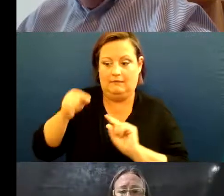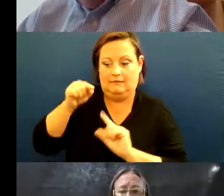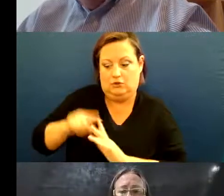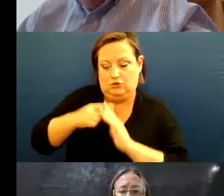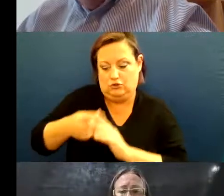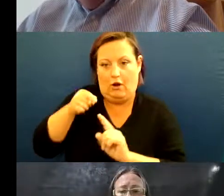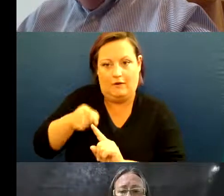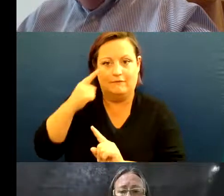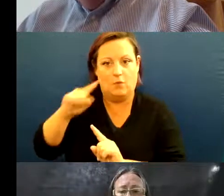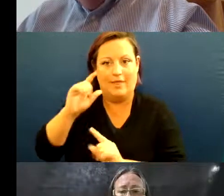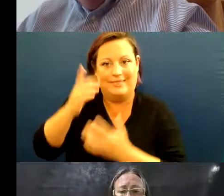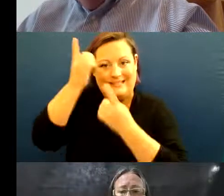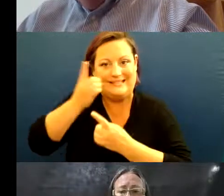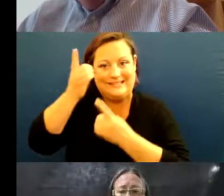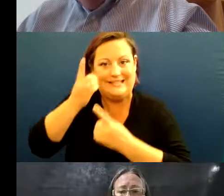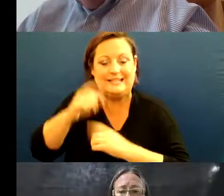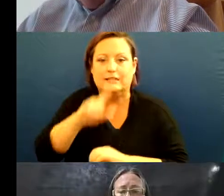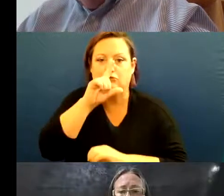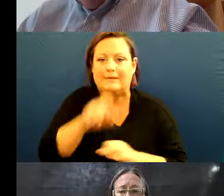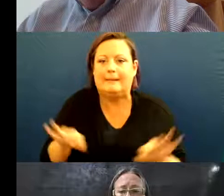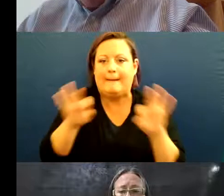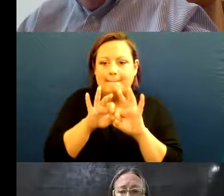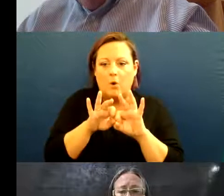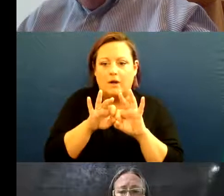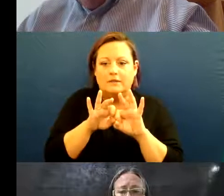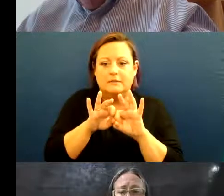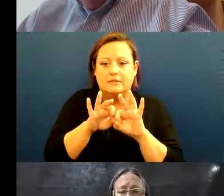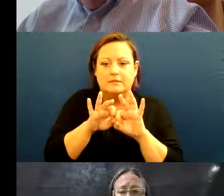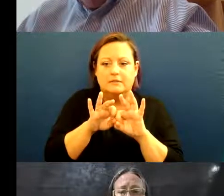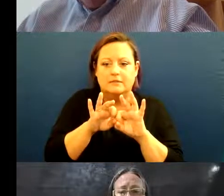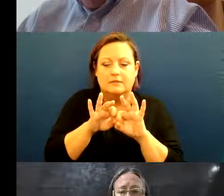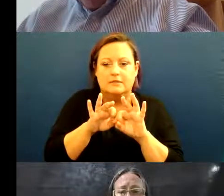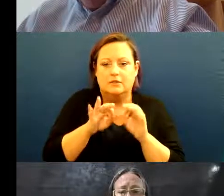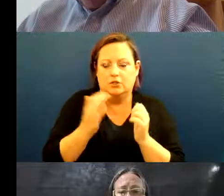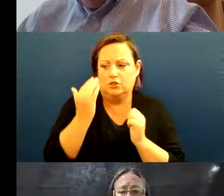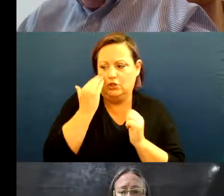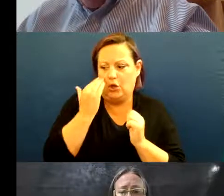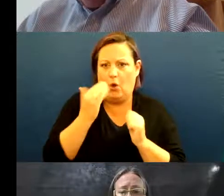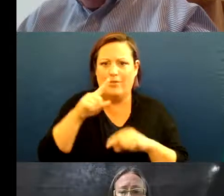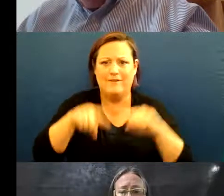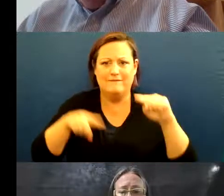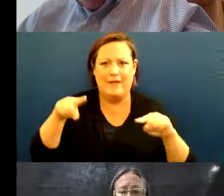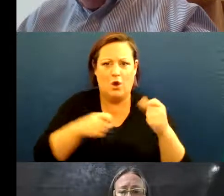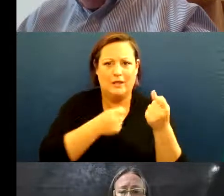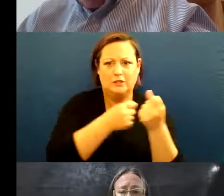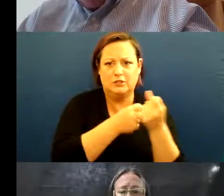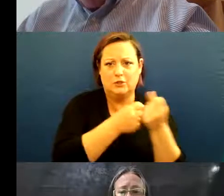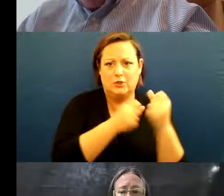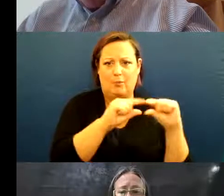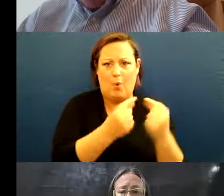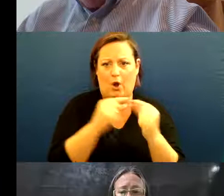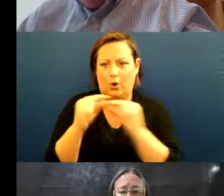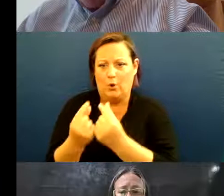really important, I think, to get to know the various support groups that support